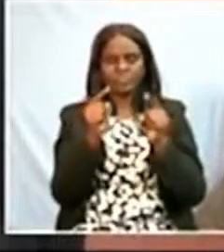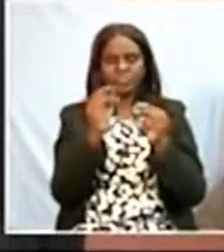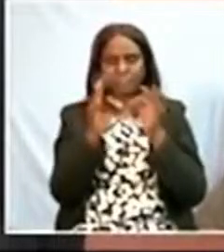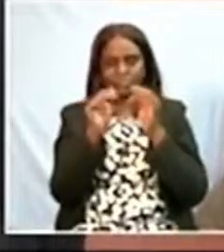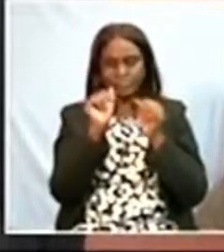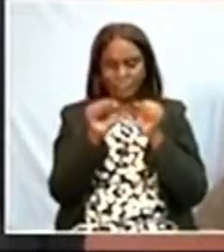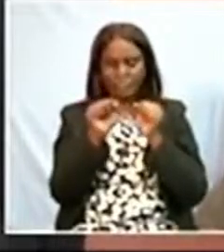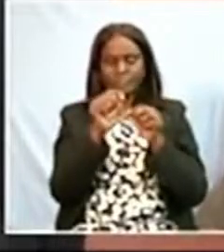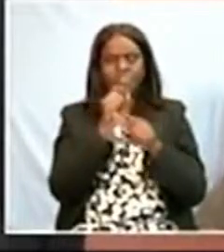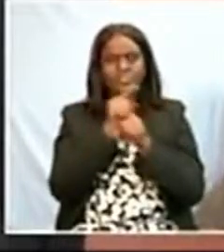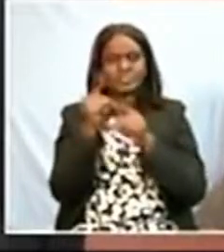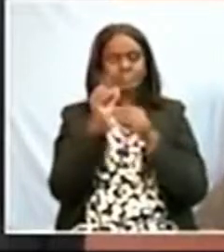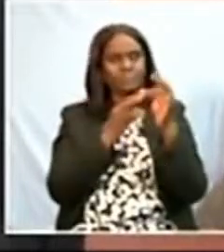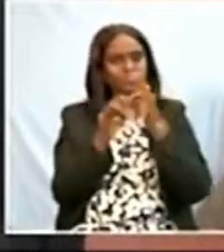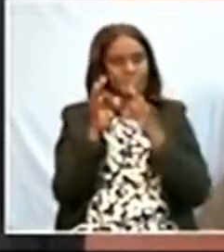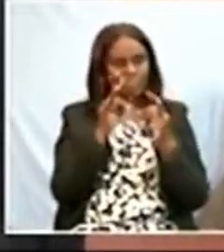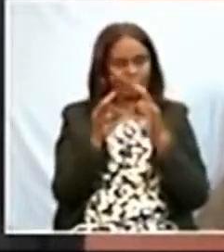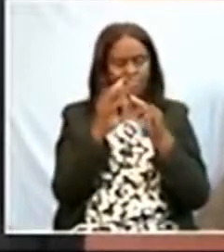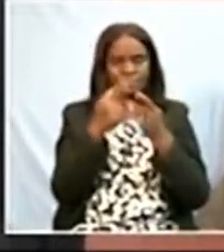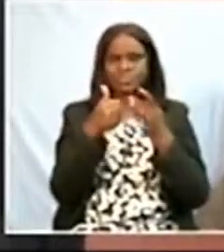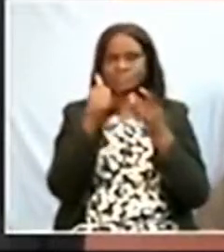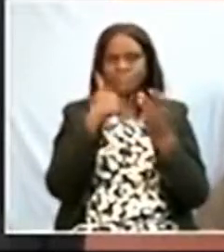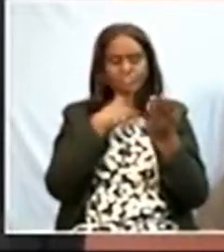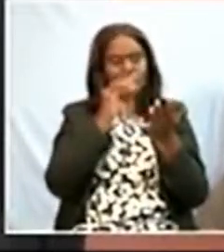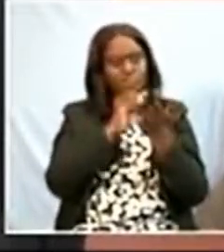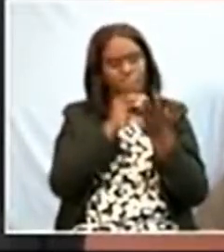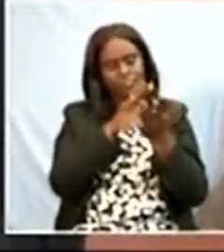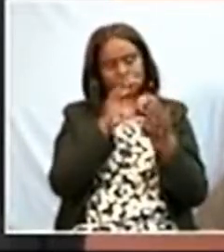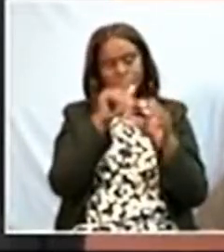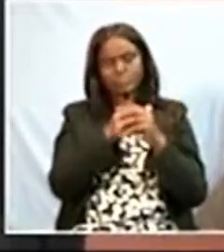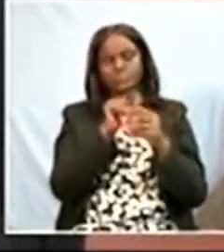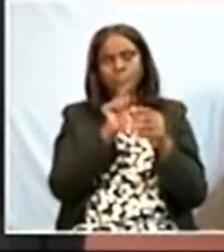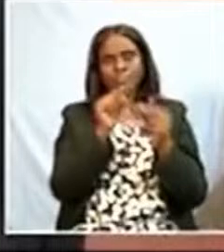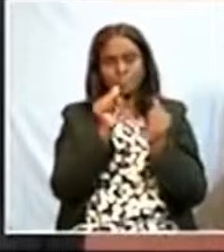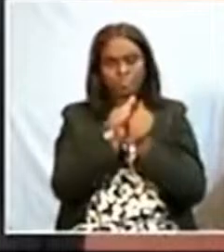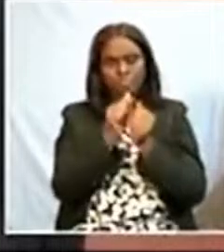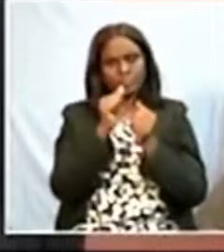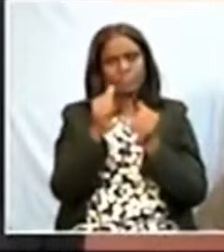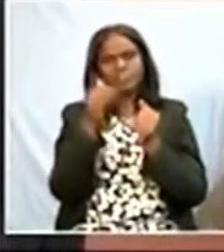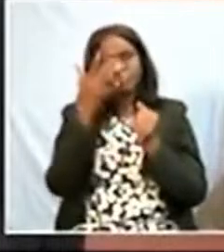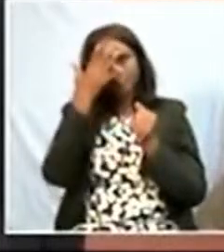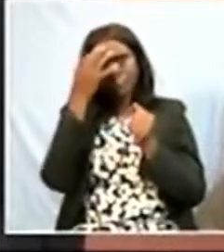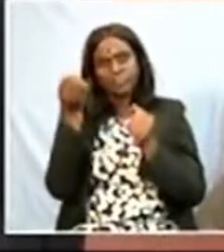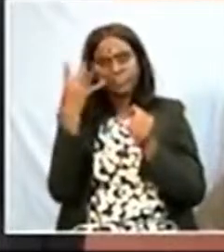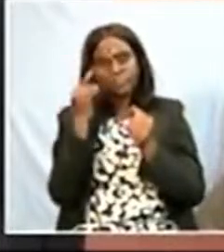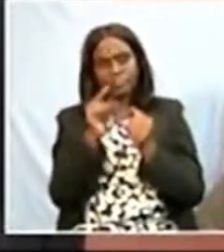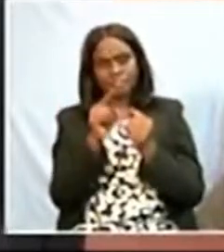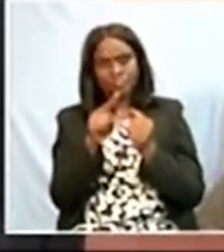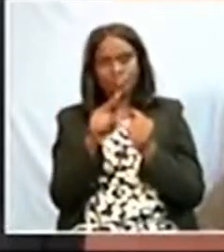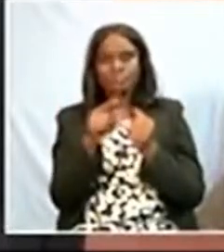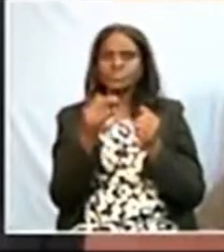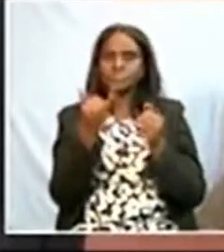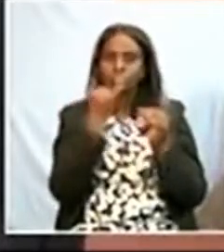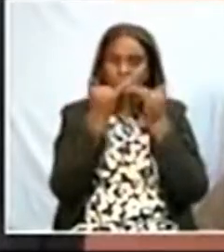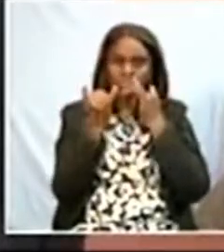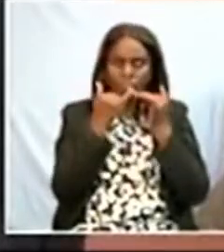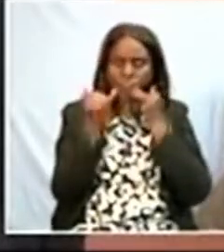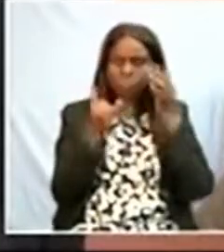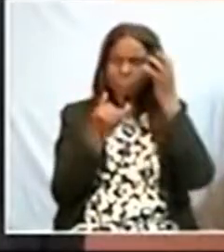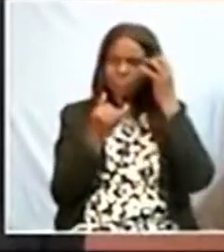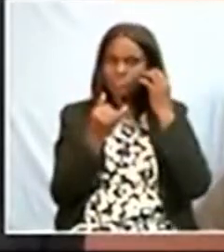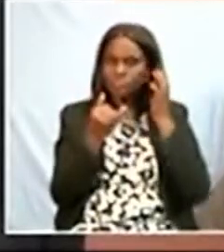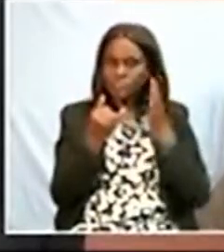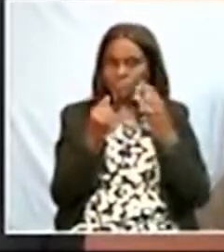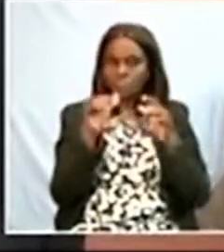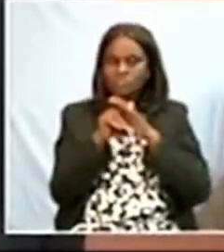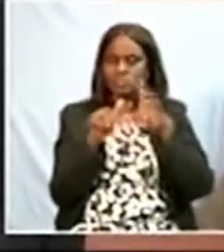kindly illustrate the measures they have put in on those negligent, erring officers